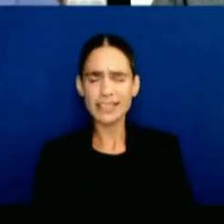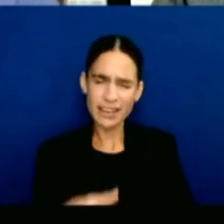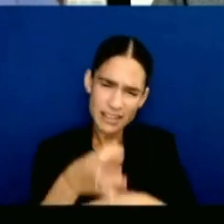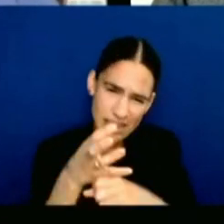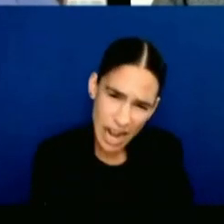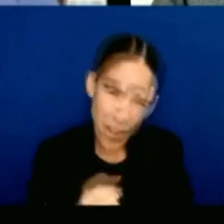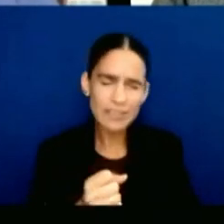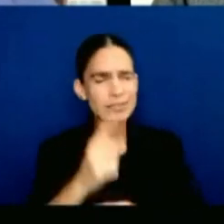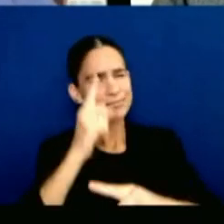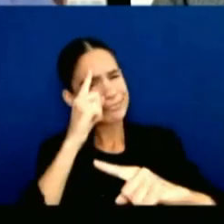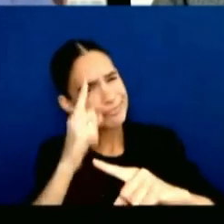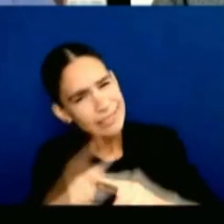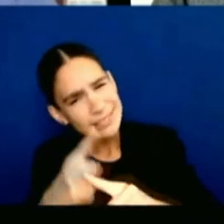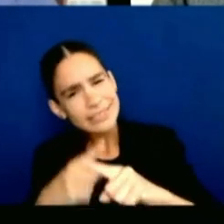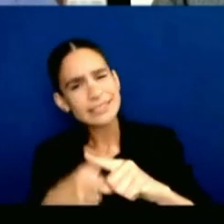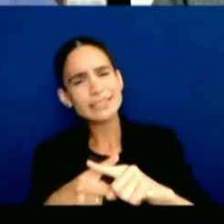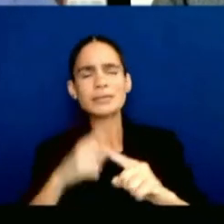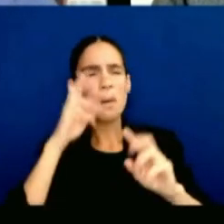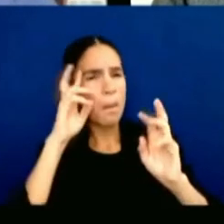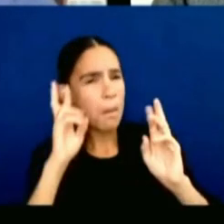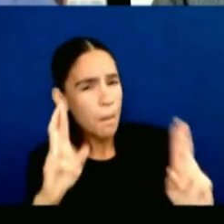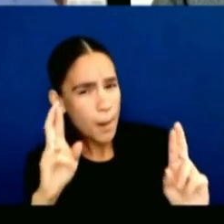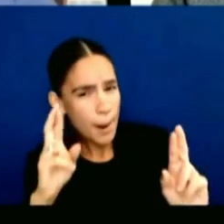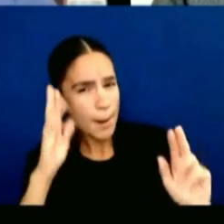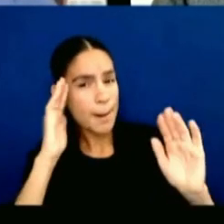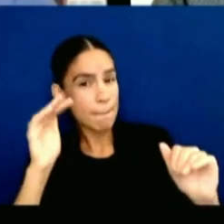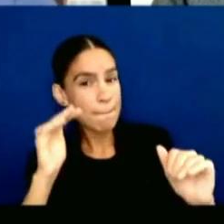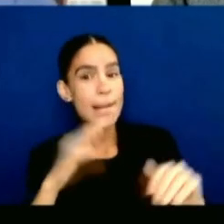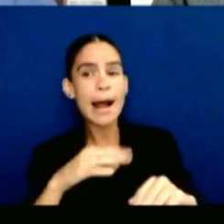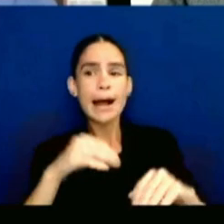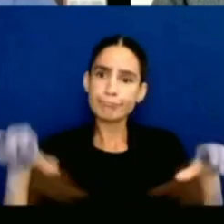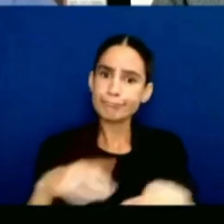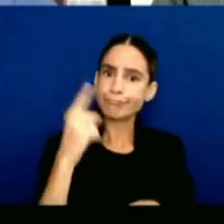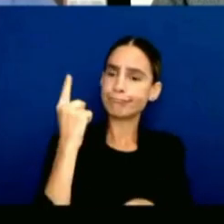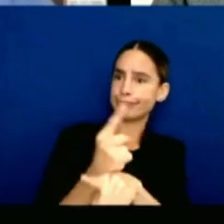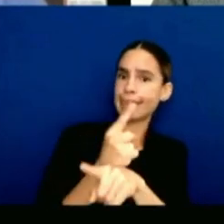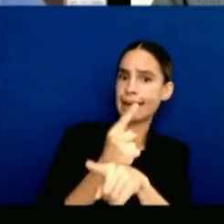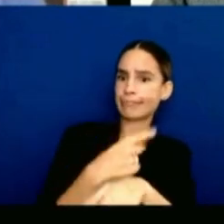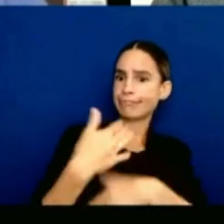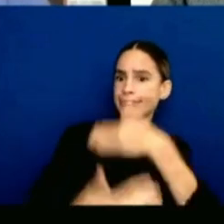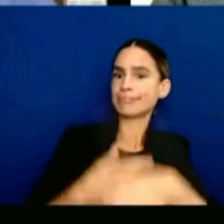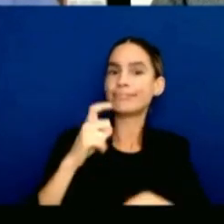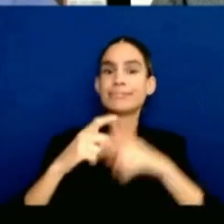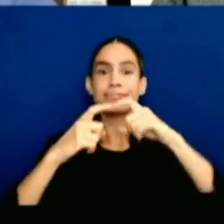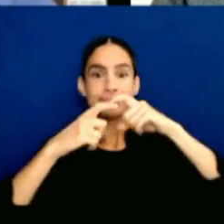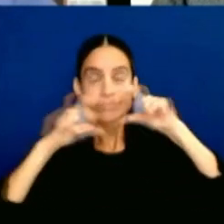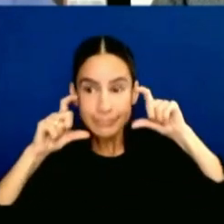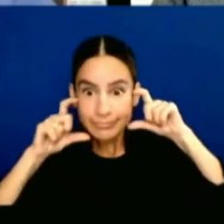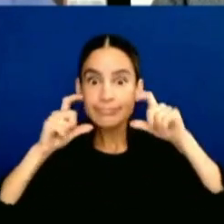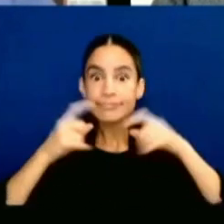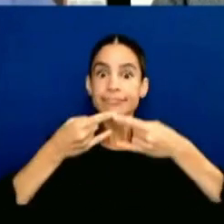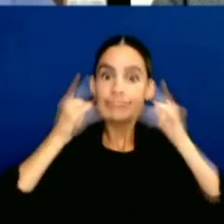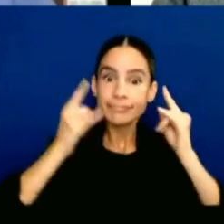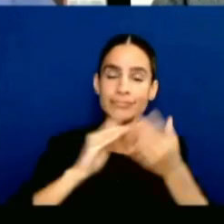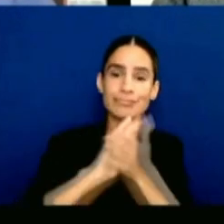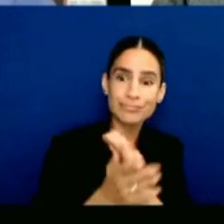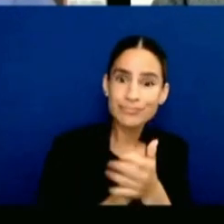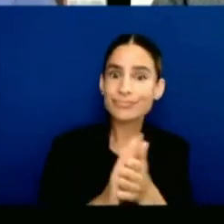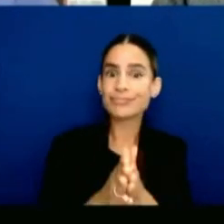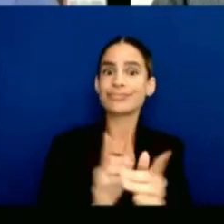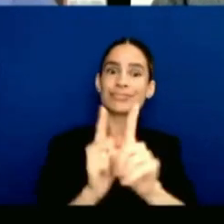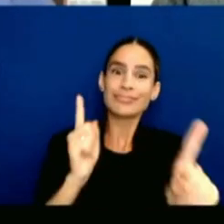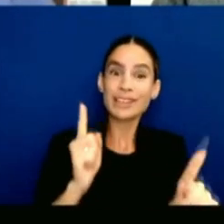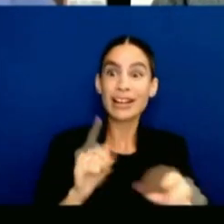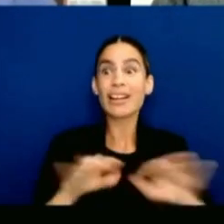thing. Because again, it can stop with each one of us, the further spread of this, if we'll stick with those recommendations about wearing your